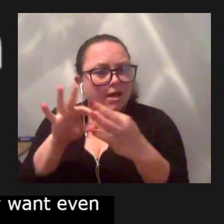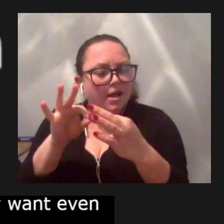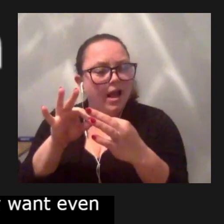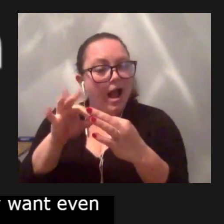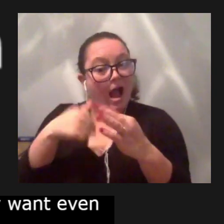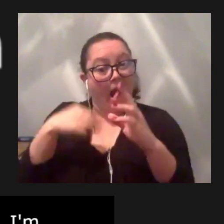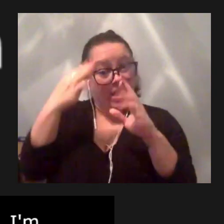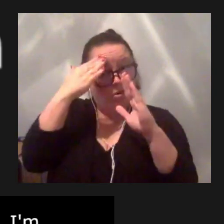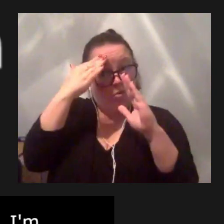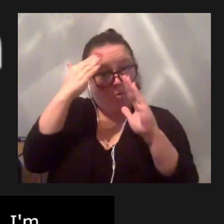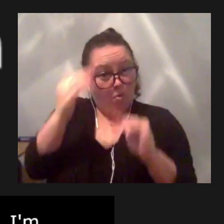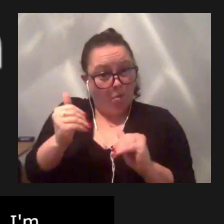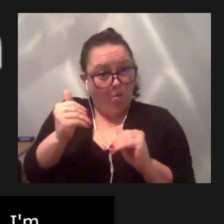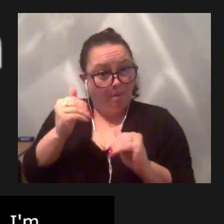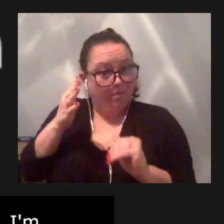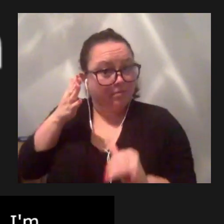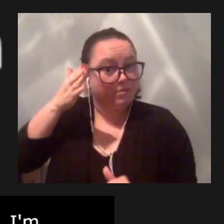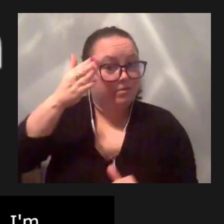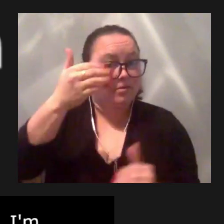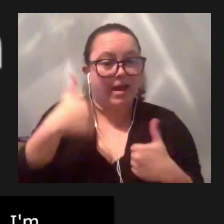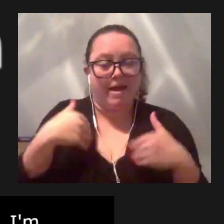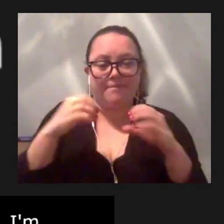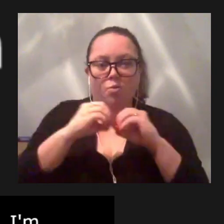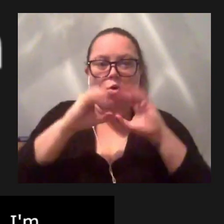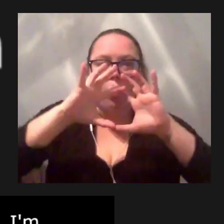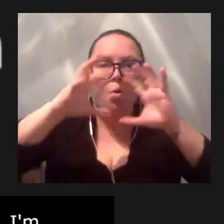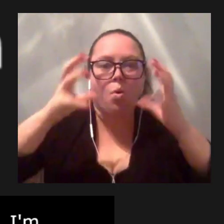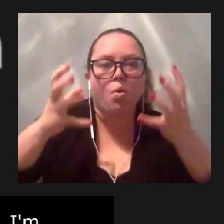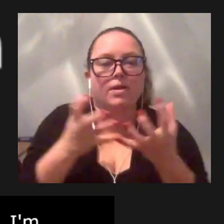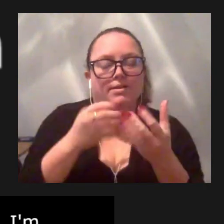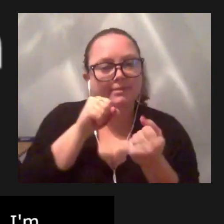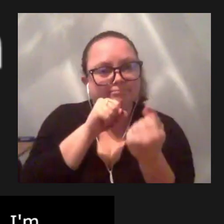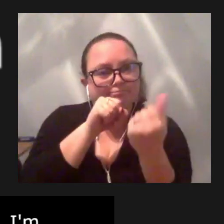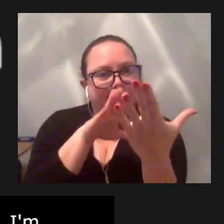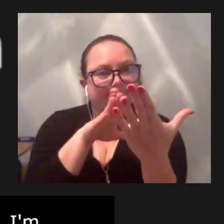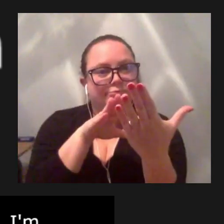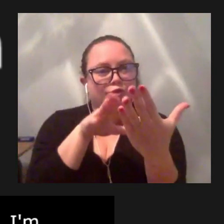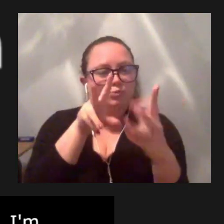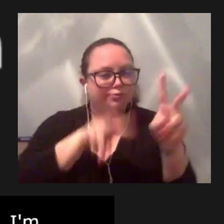of looking at the needs, the accessibility needs of people.